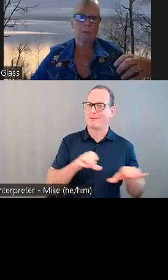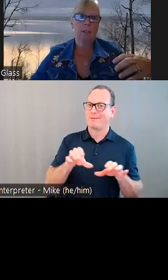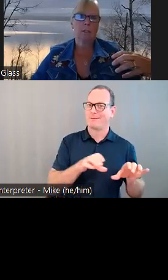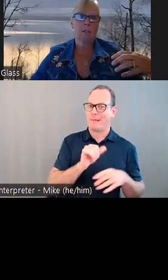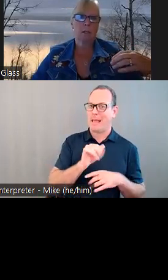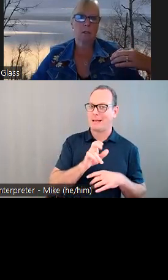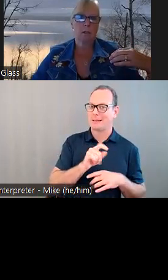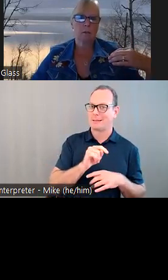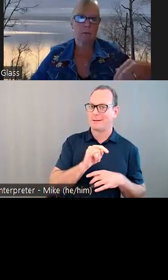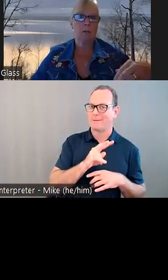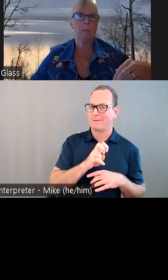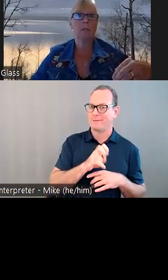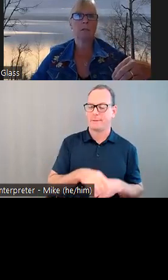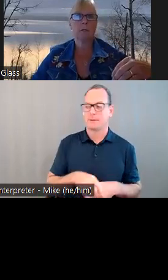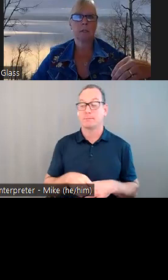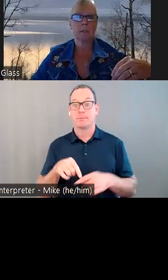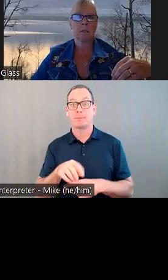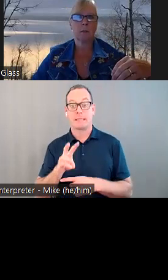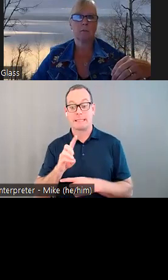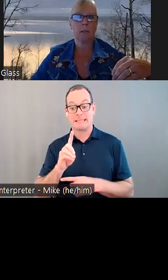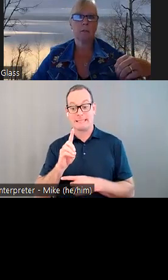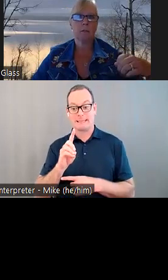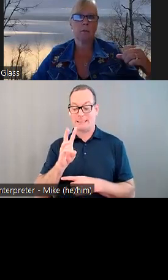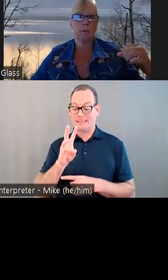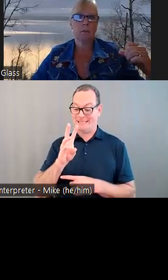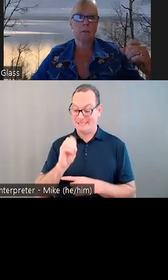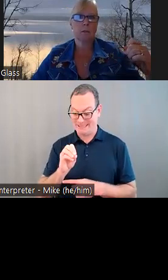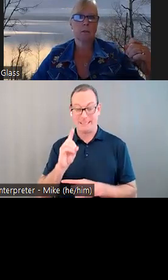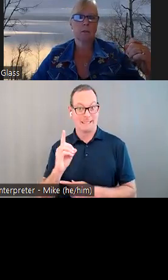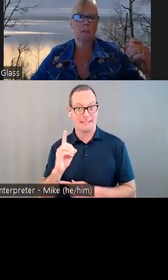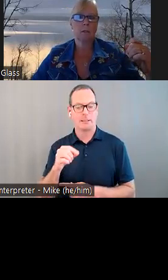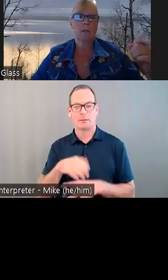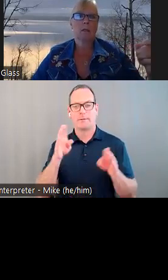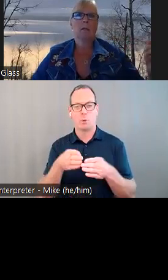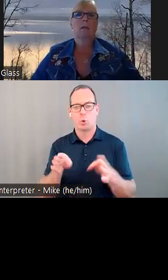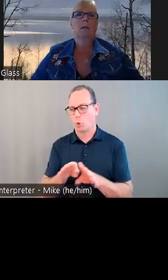your completions and your follow-ups at 3, 6, and 12 months.